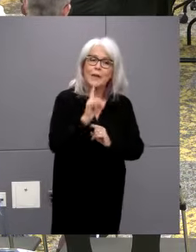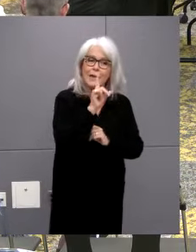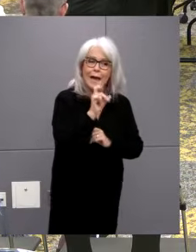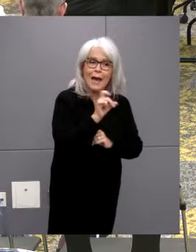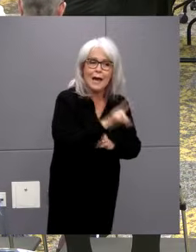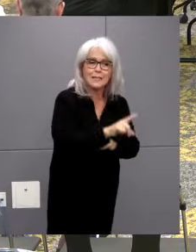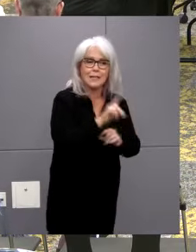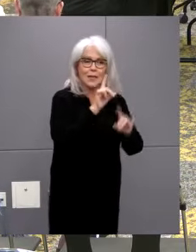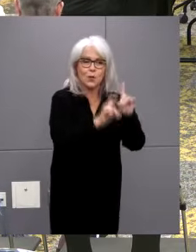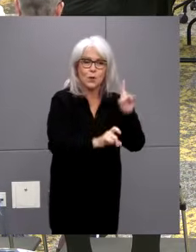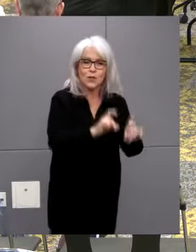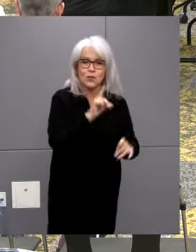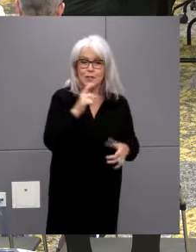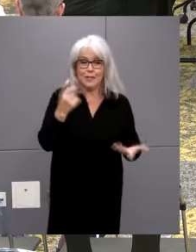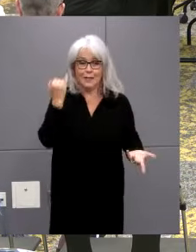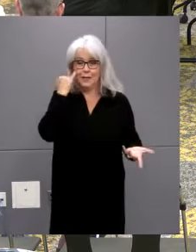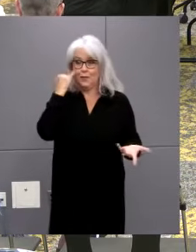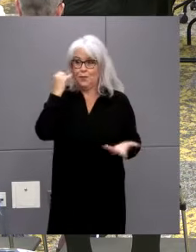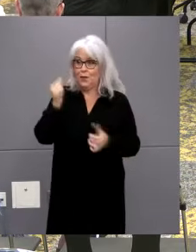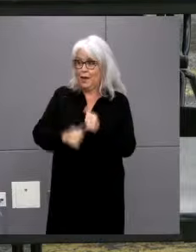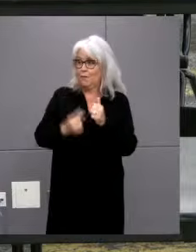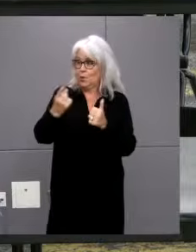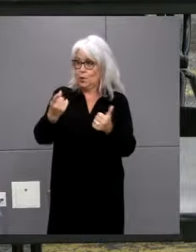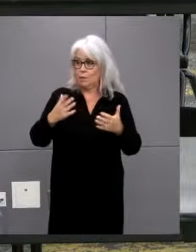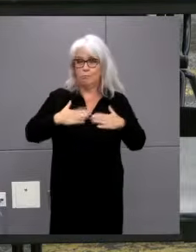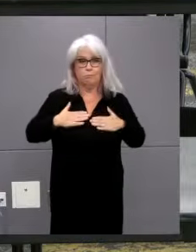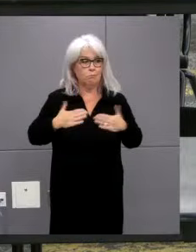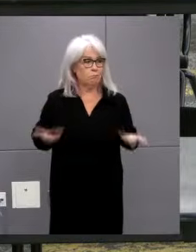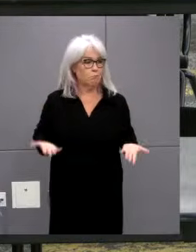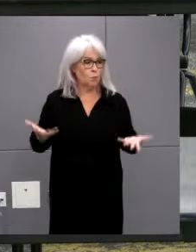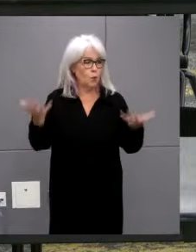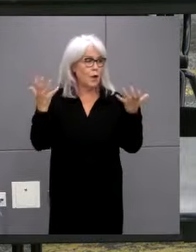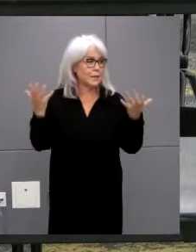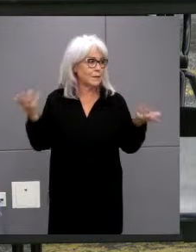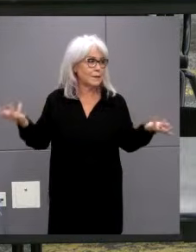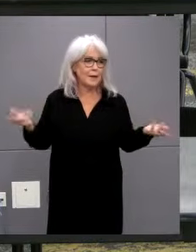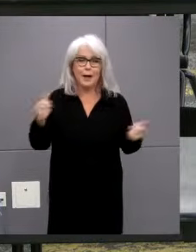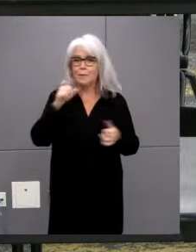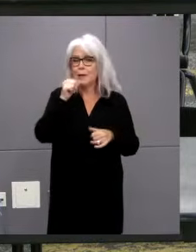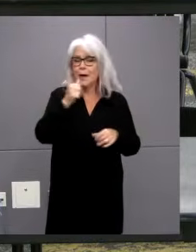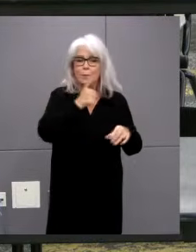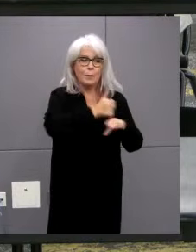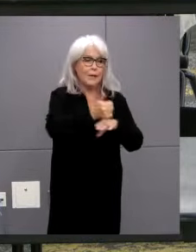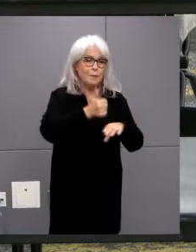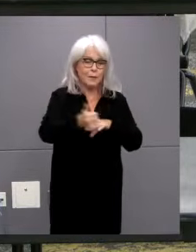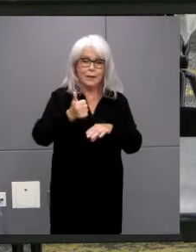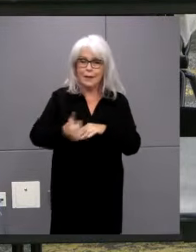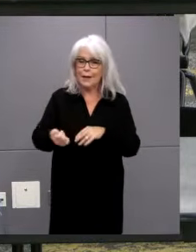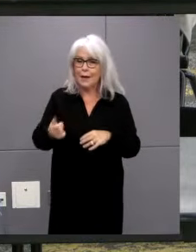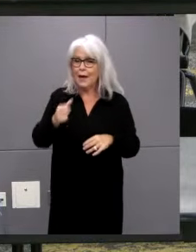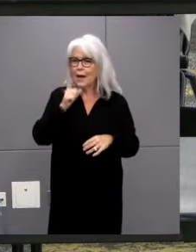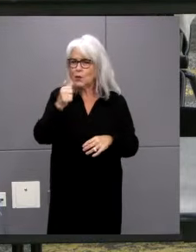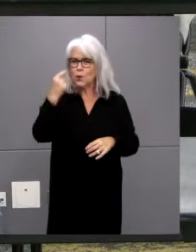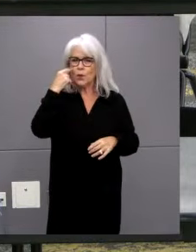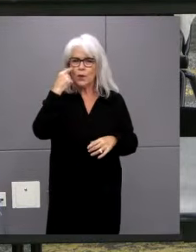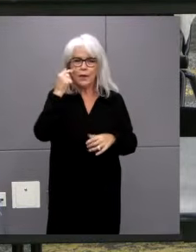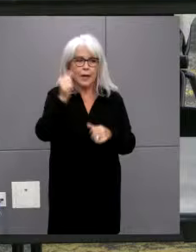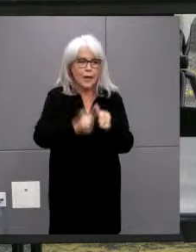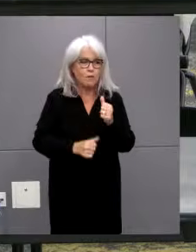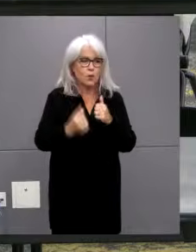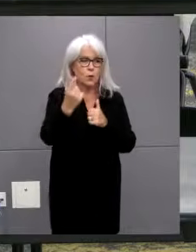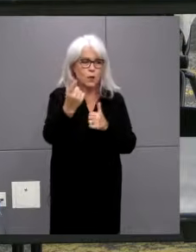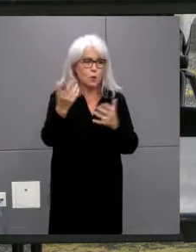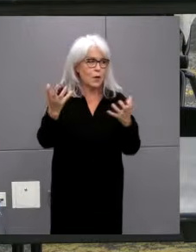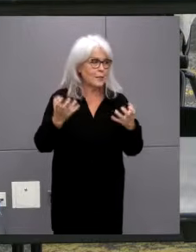it just seems to me that if everybody wants it, then it should happen. And I'm not blaming. Well, I don't think I'm not everybody blaming wants you. it. I think the trustees